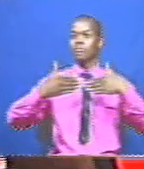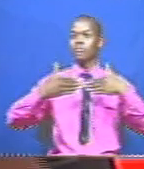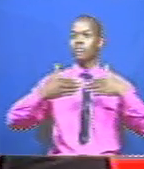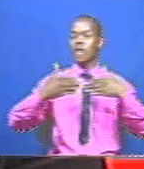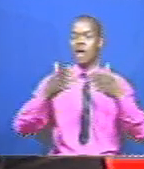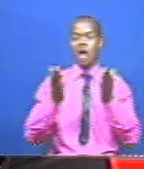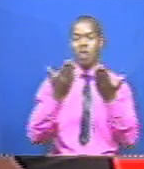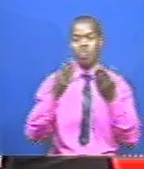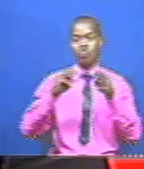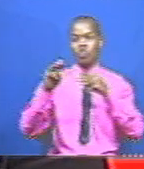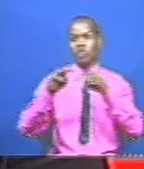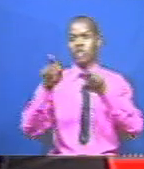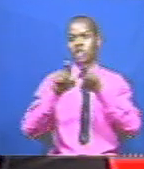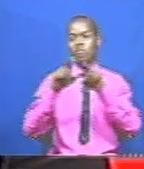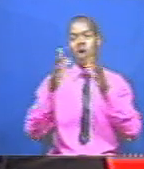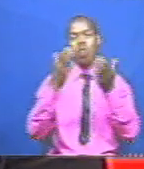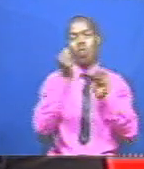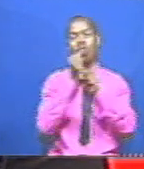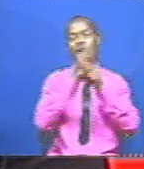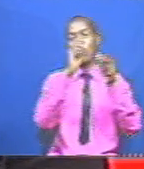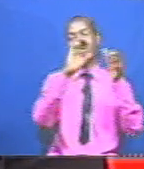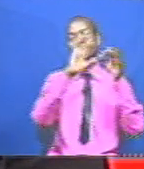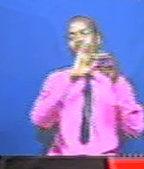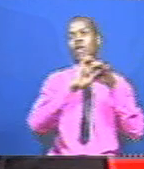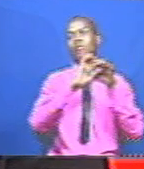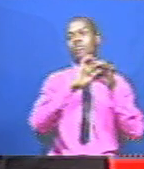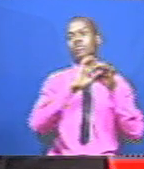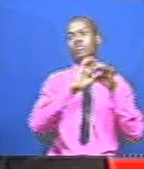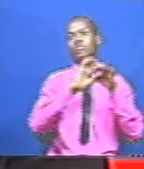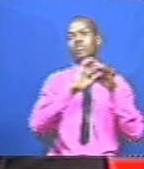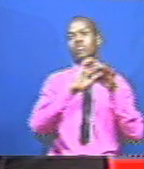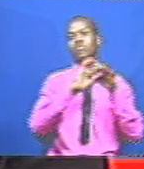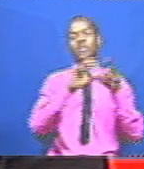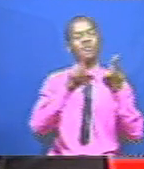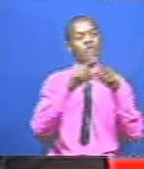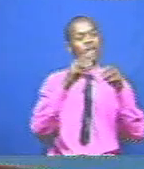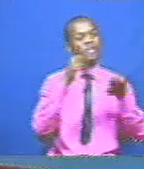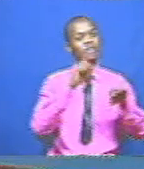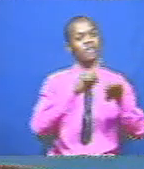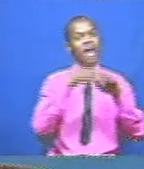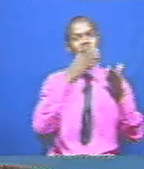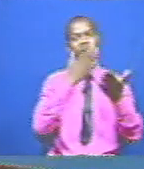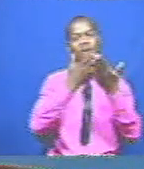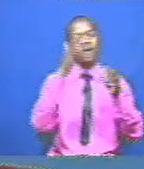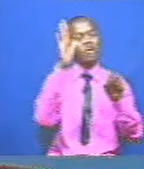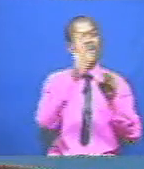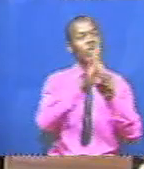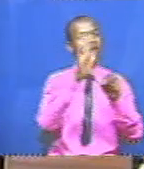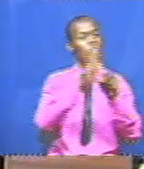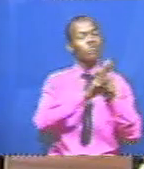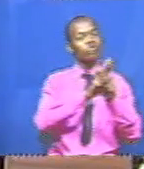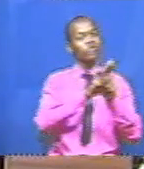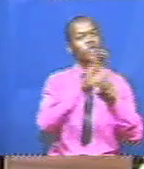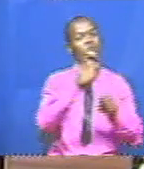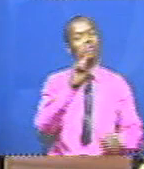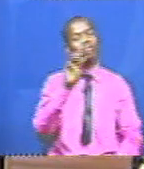moving in terms of the cooperation and collaboration so far. Okay. We pressed for time. Thank you so much, Bwana Emmanuel.